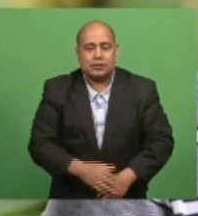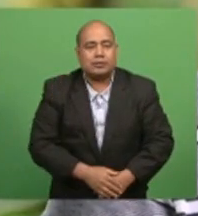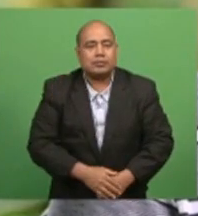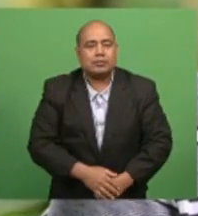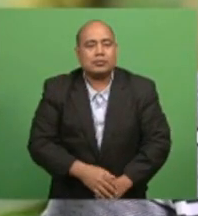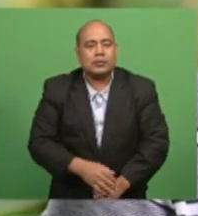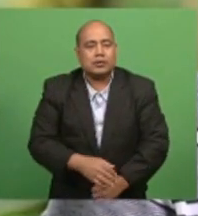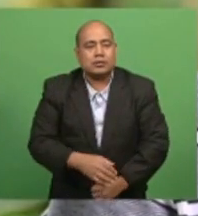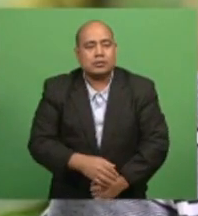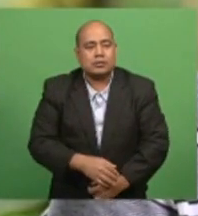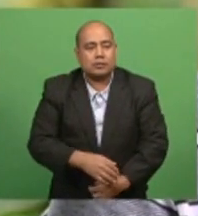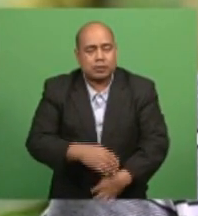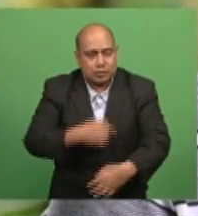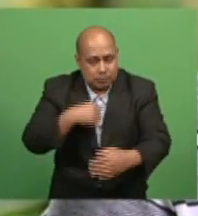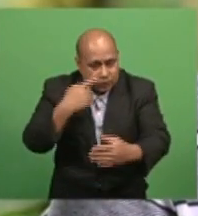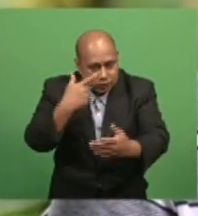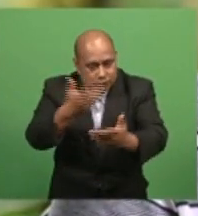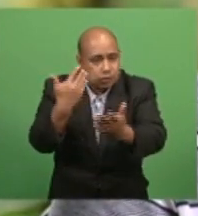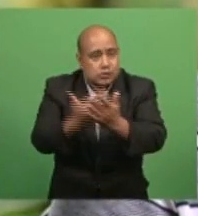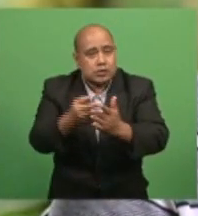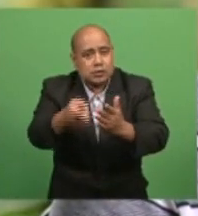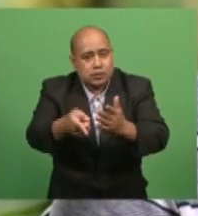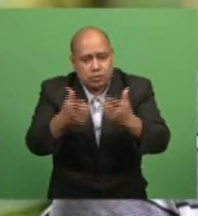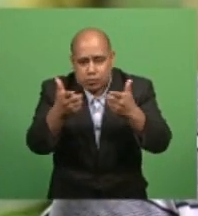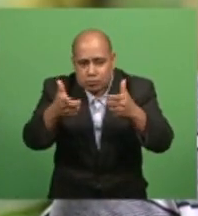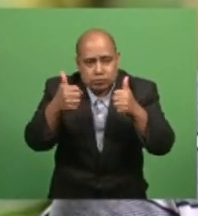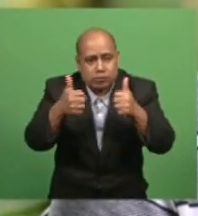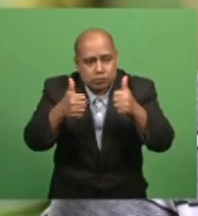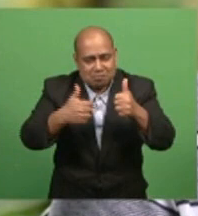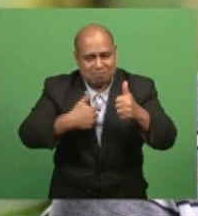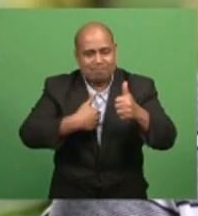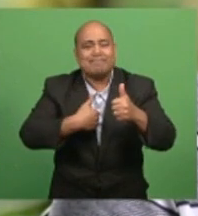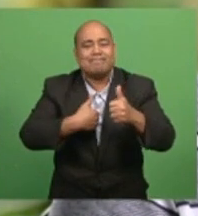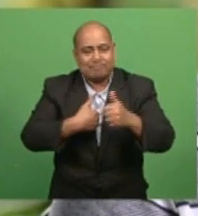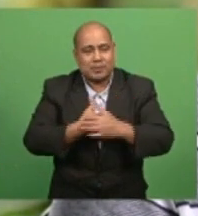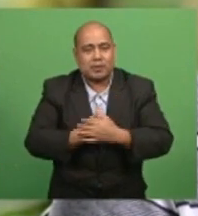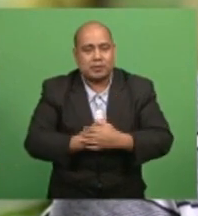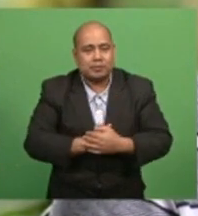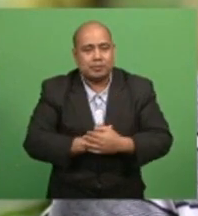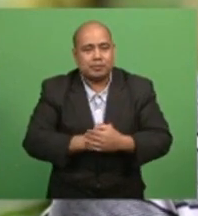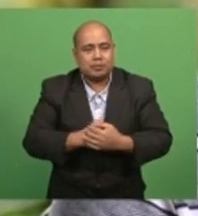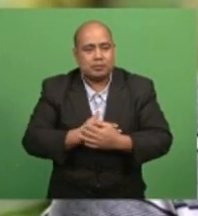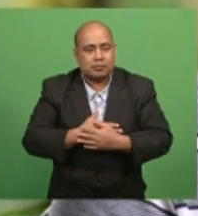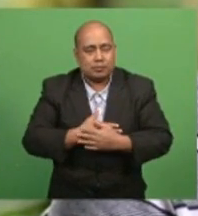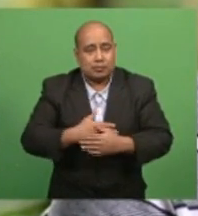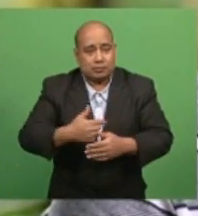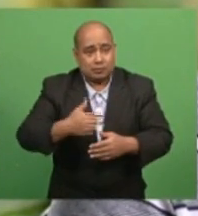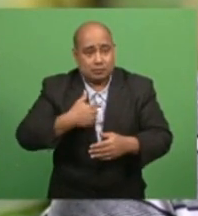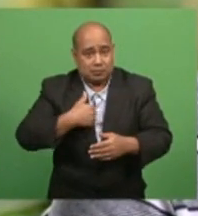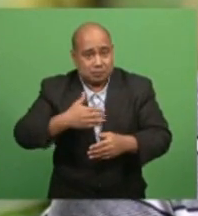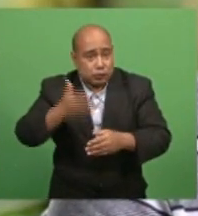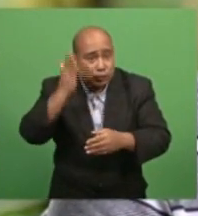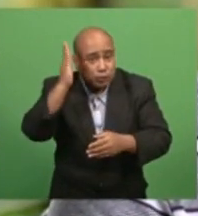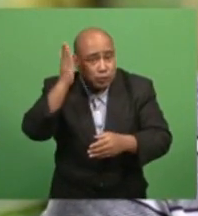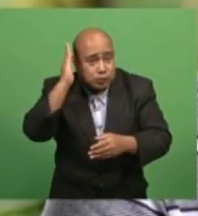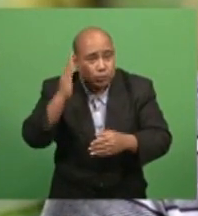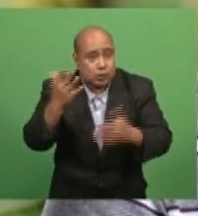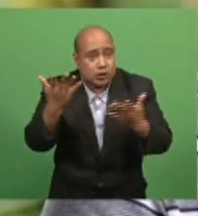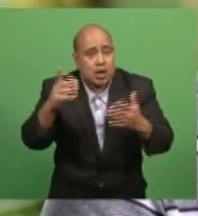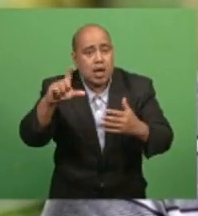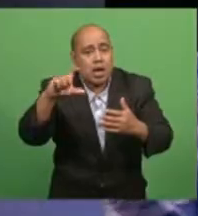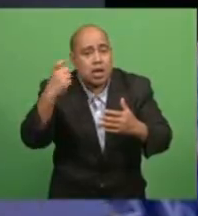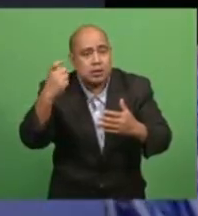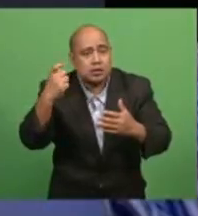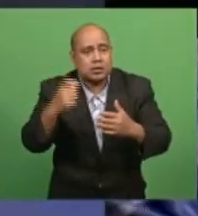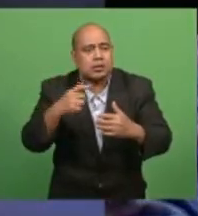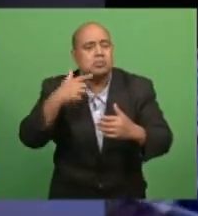know the concept that you have in school, in our form, our form teacher was Nelson Delelomoloma,